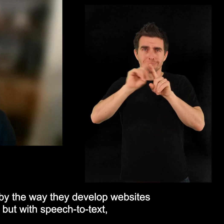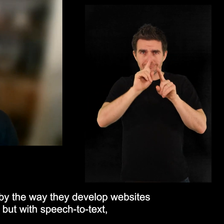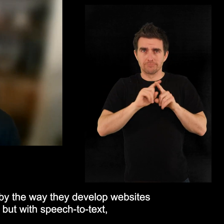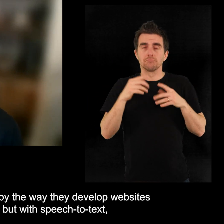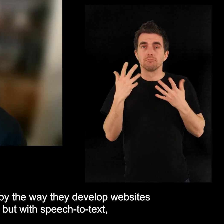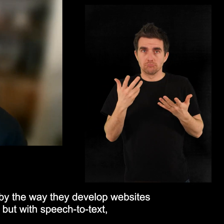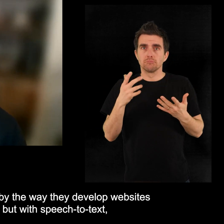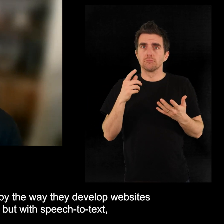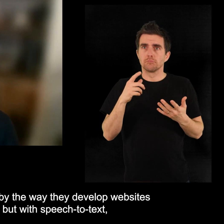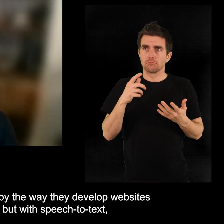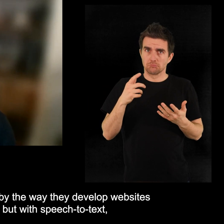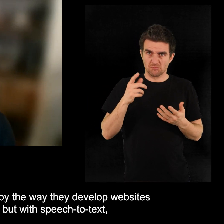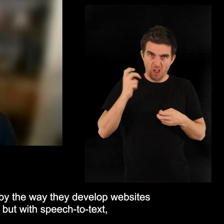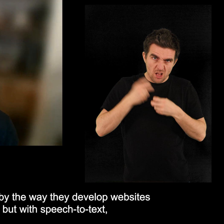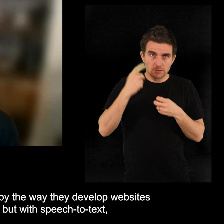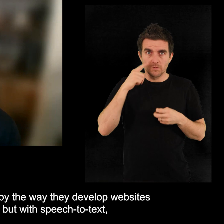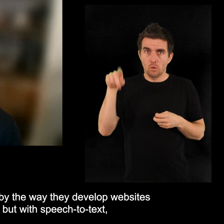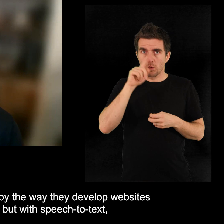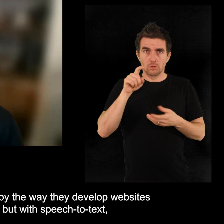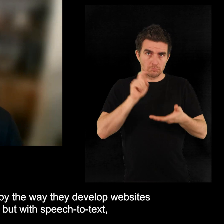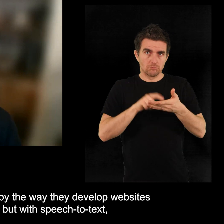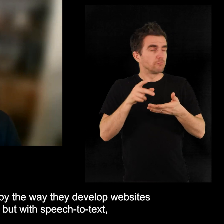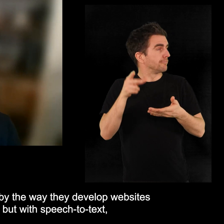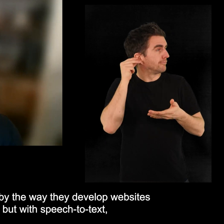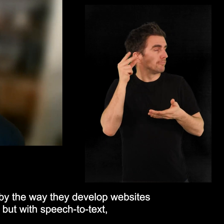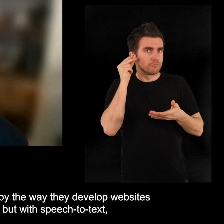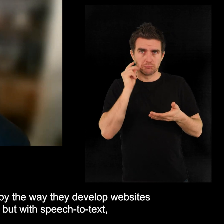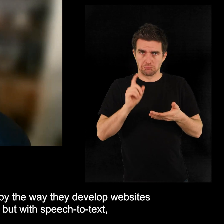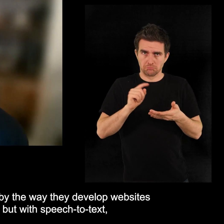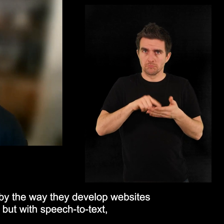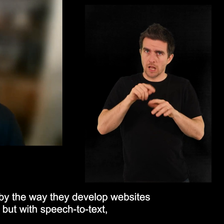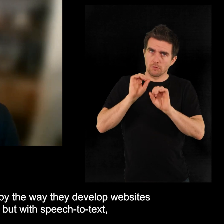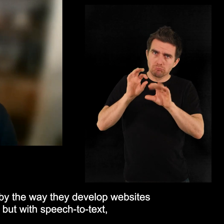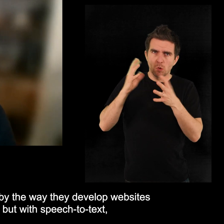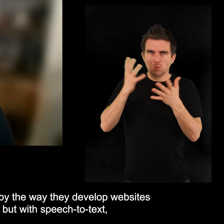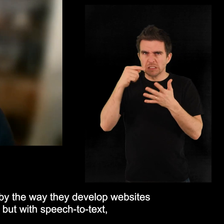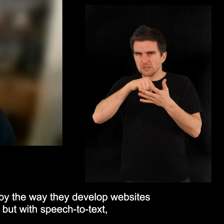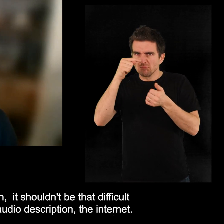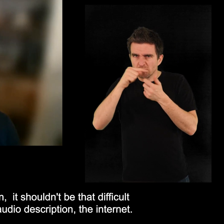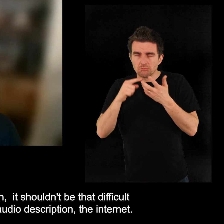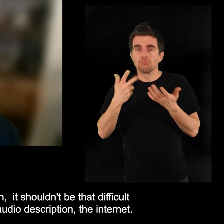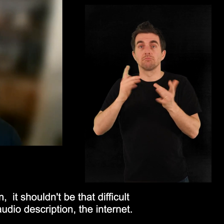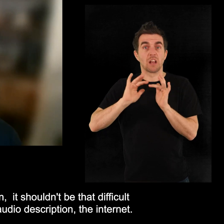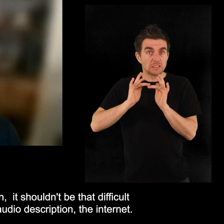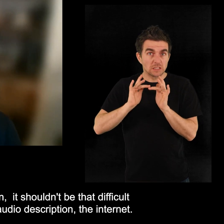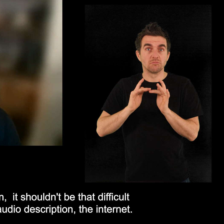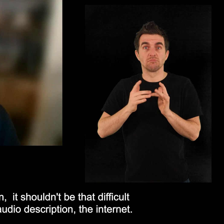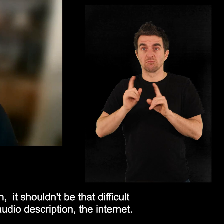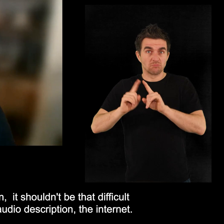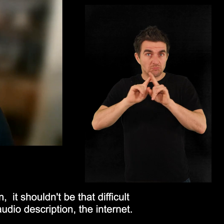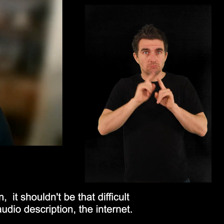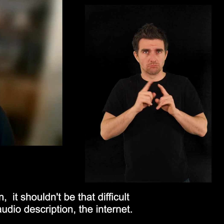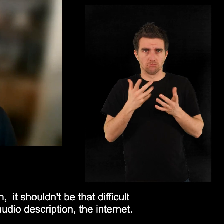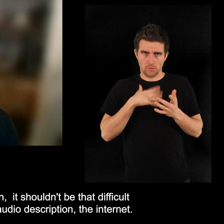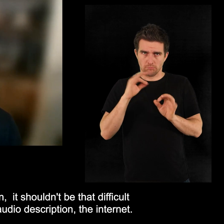developed websites and so on, put barriers there. But with speech to text and